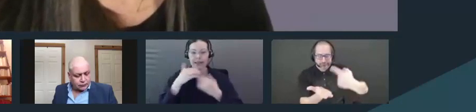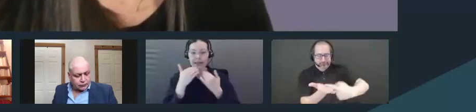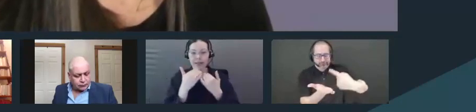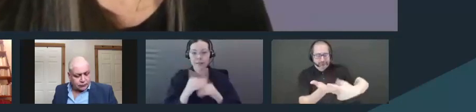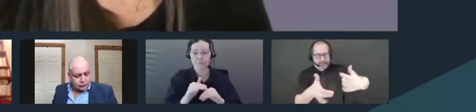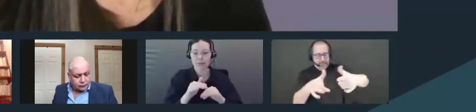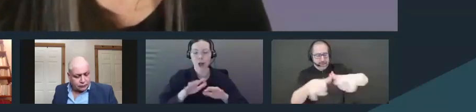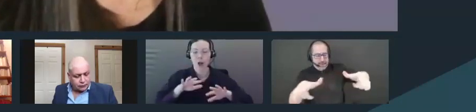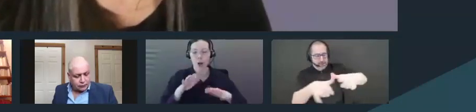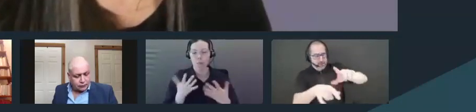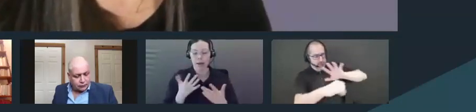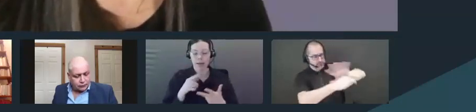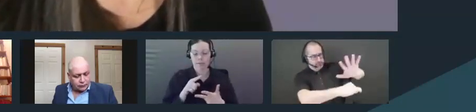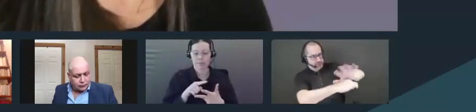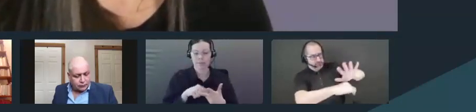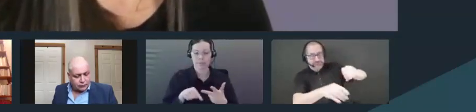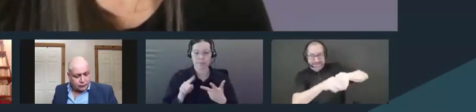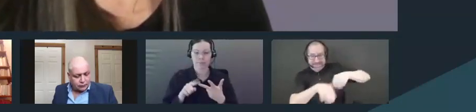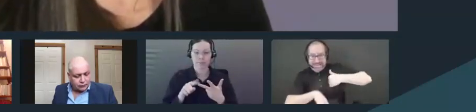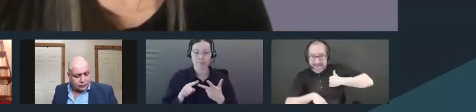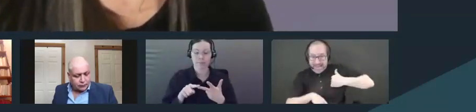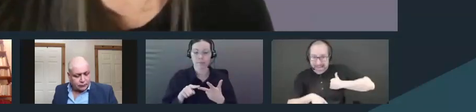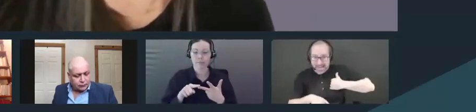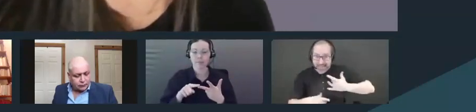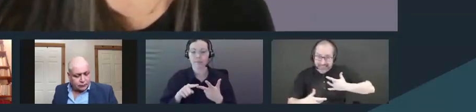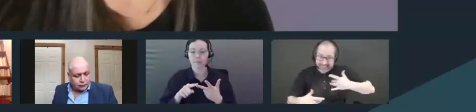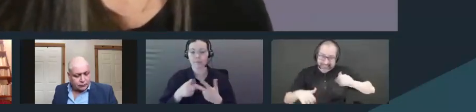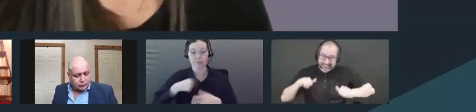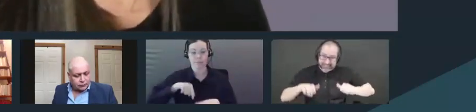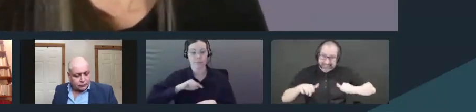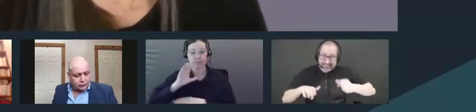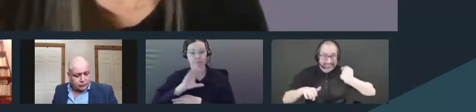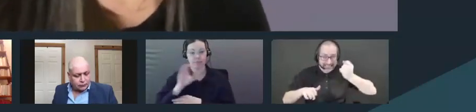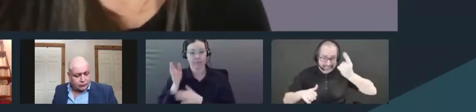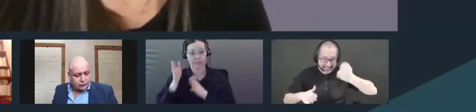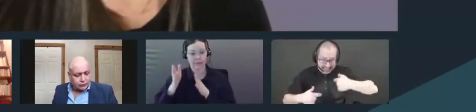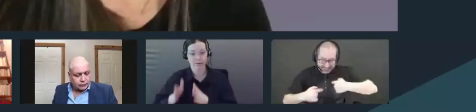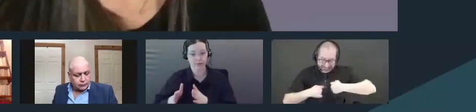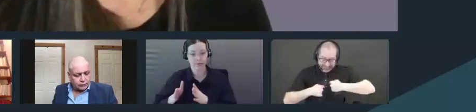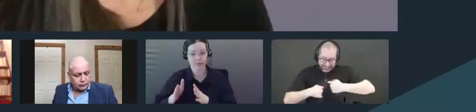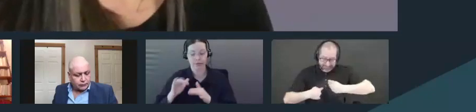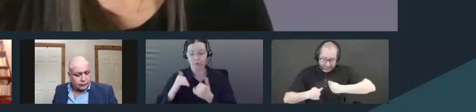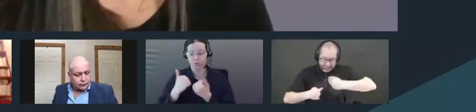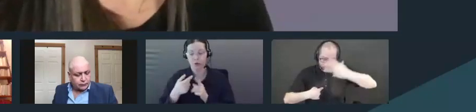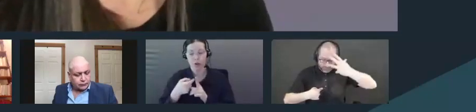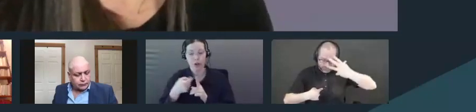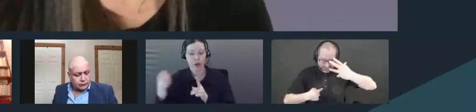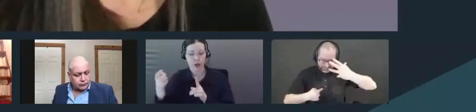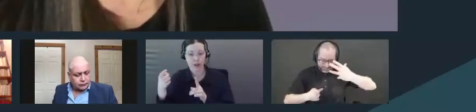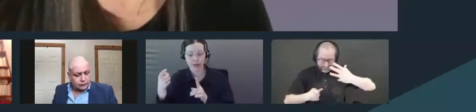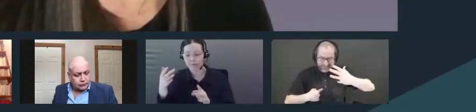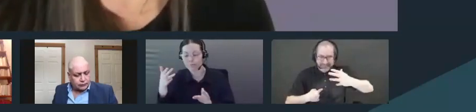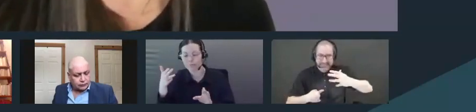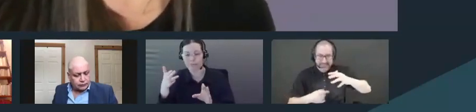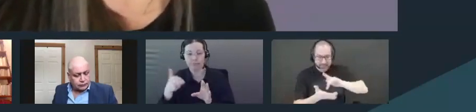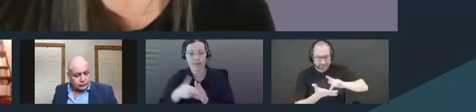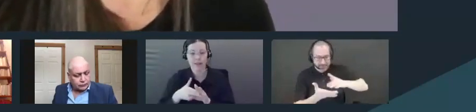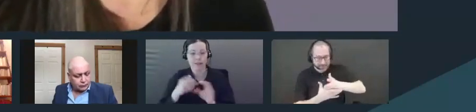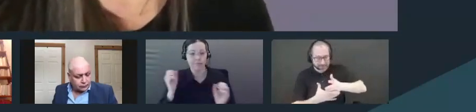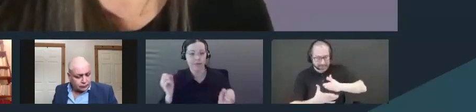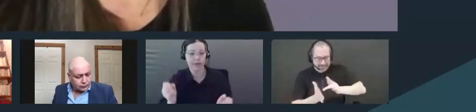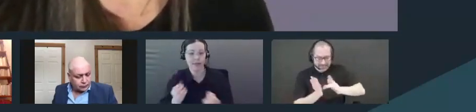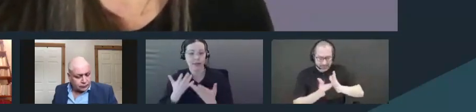as a white, Anglo, middle-class, educated, Christian, abled Canadian, I belong to the group that